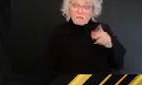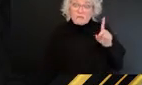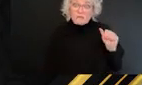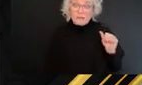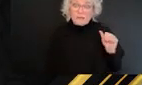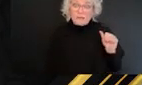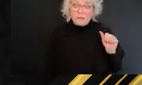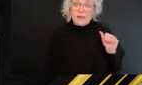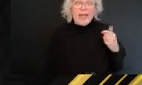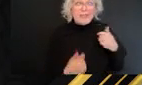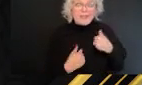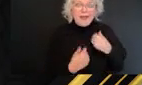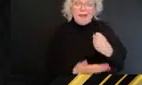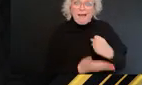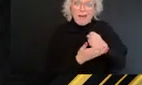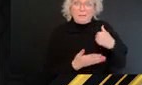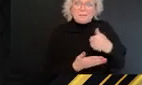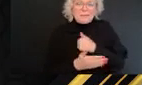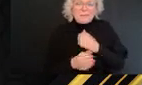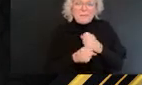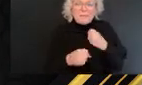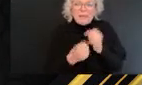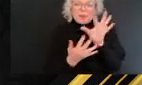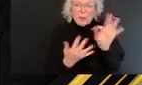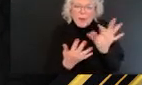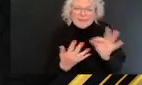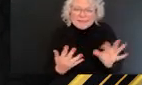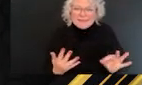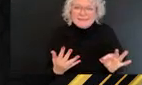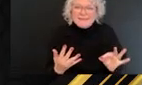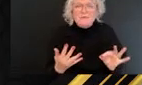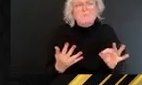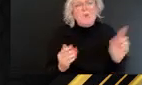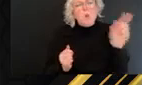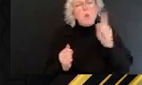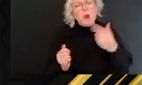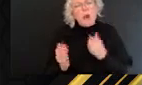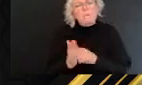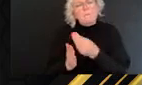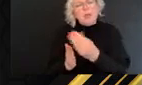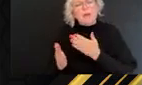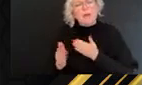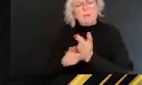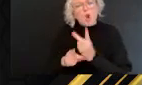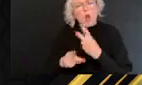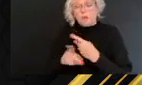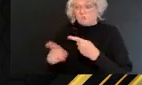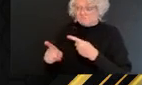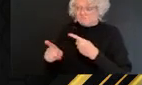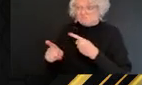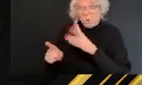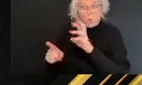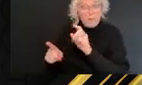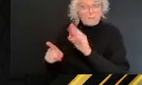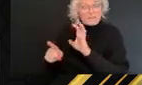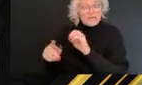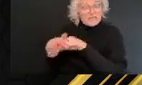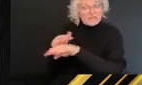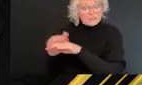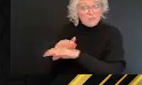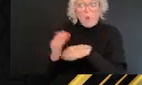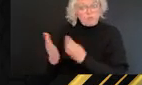disability, accessibility empowers me to make choices, to choose where to buy products if a website is